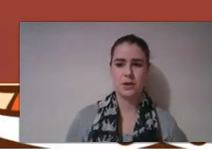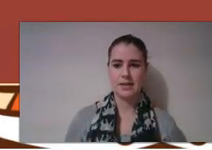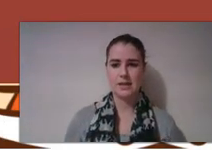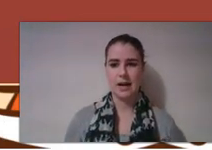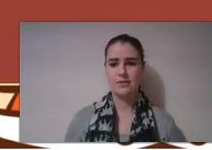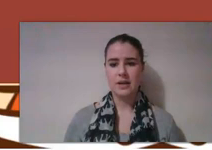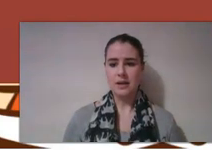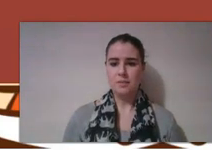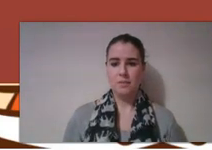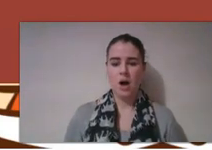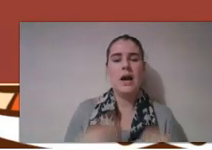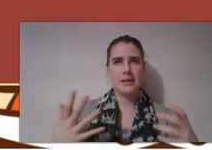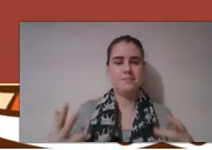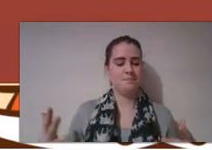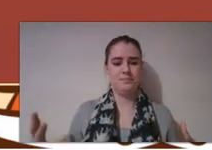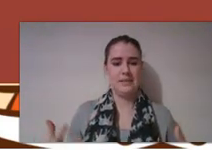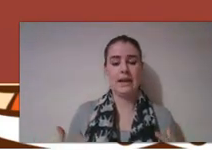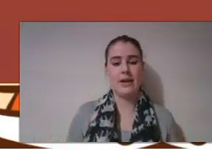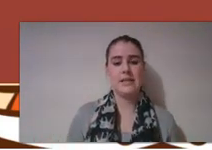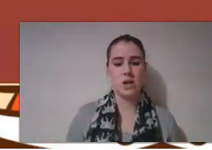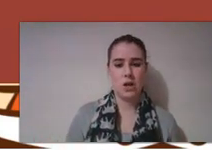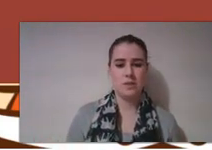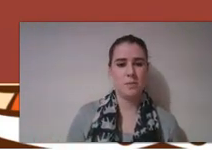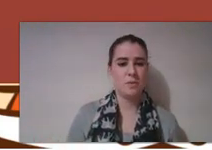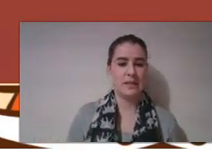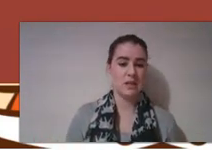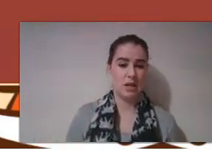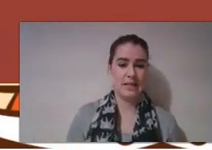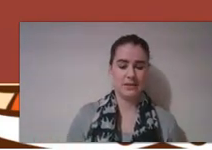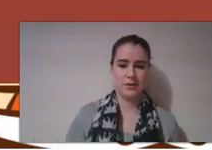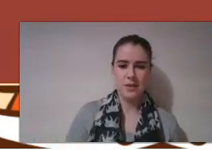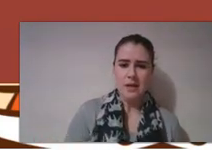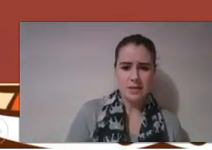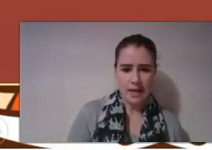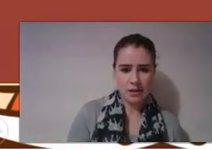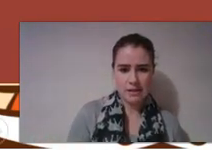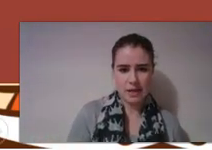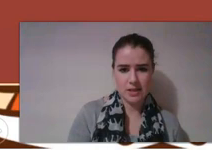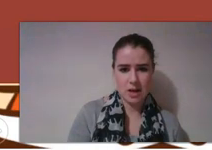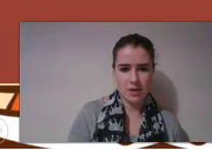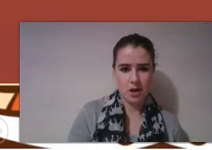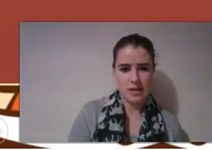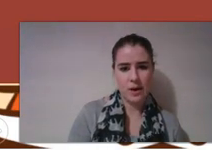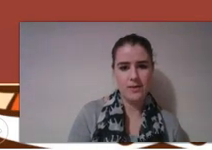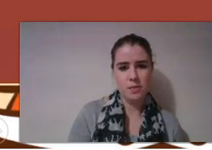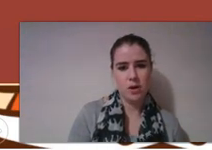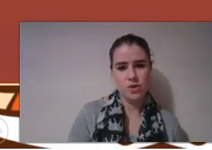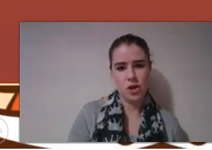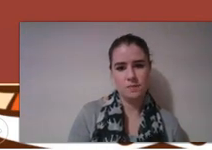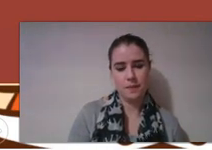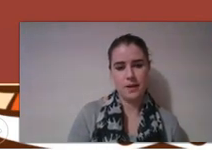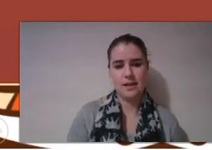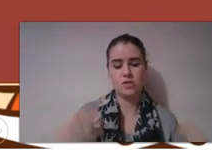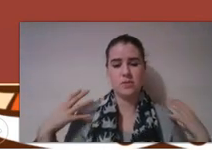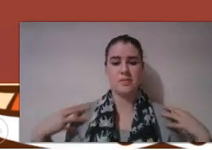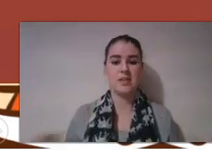frayed. Okay, so they'd have highly decorated clothing, but would be slightly different. So here you can see an example of the girls here wearing the